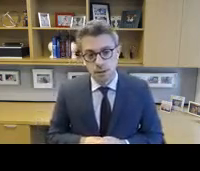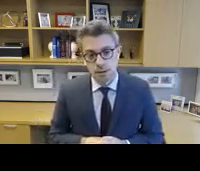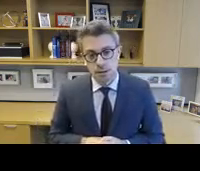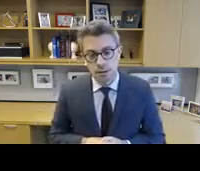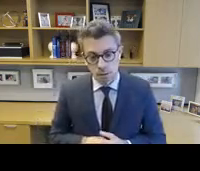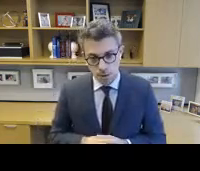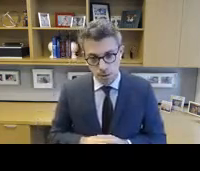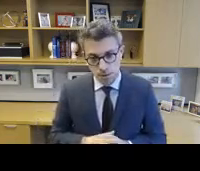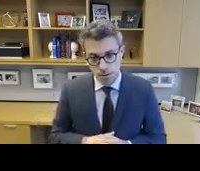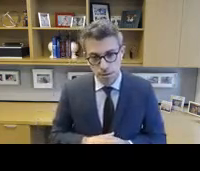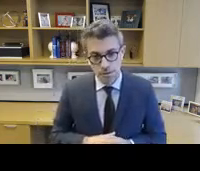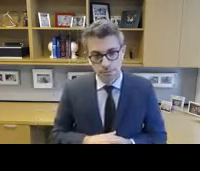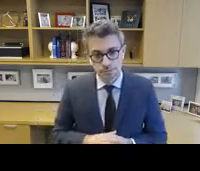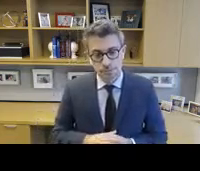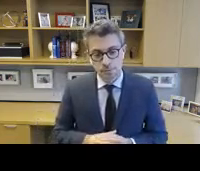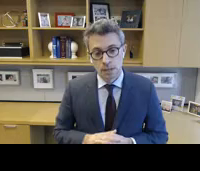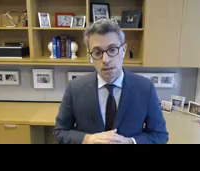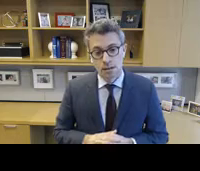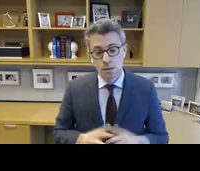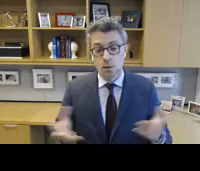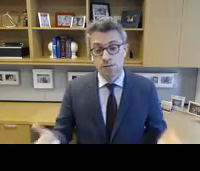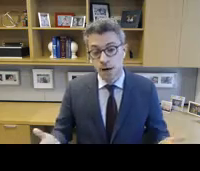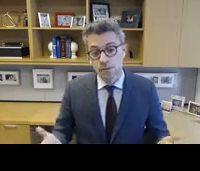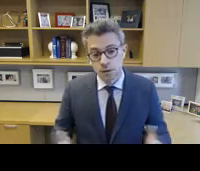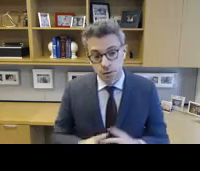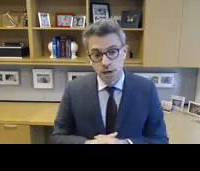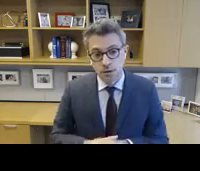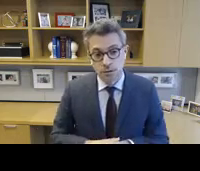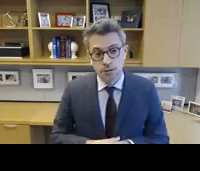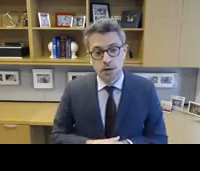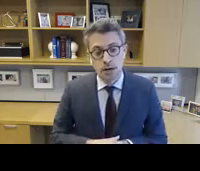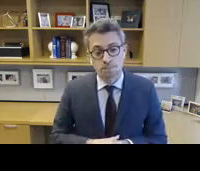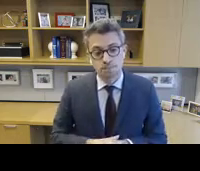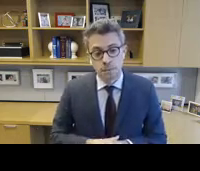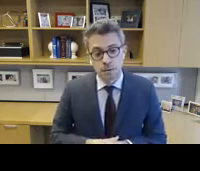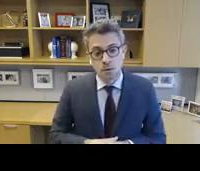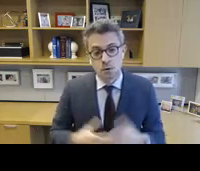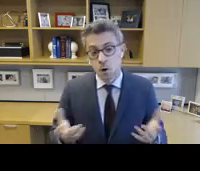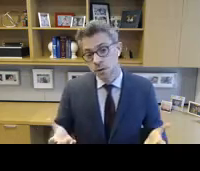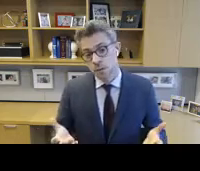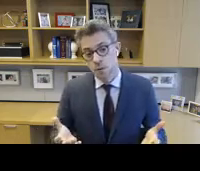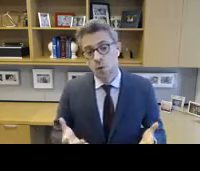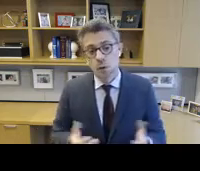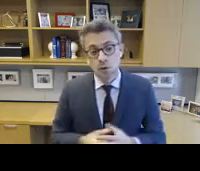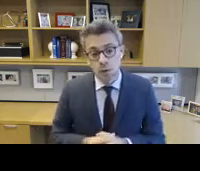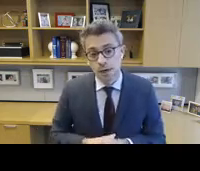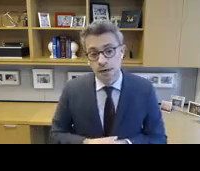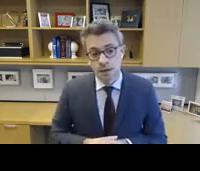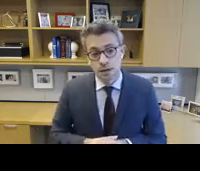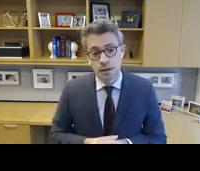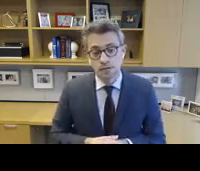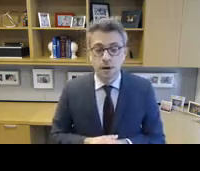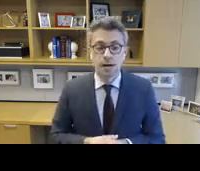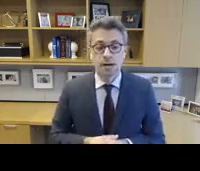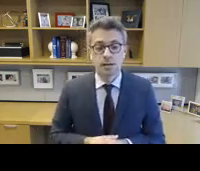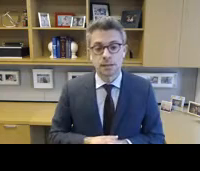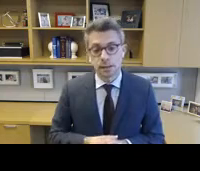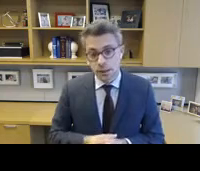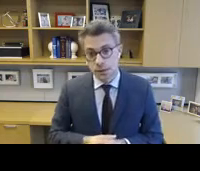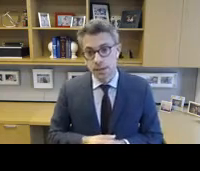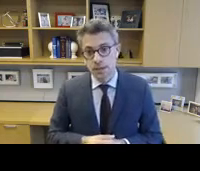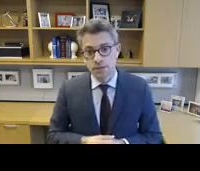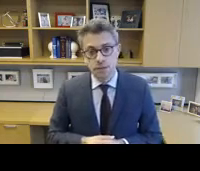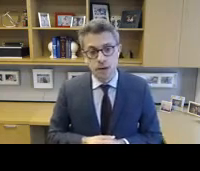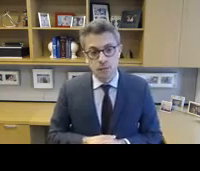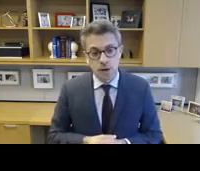ill immigrants. $2,500 could host a pro bono clinic on finance